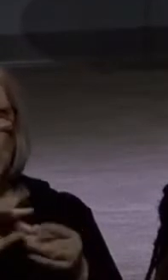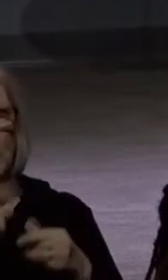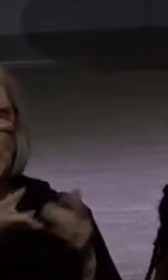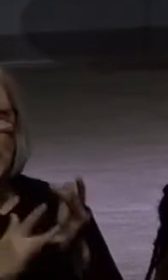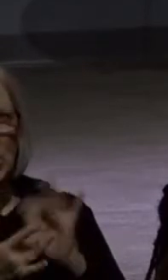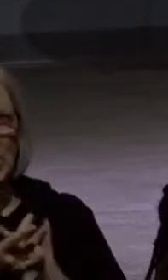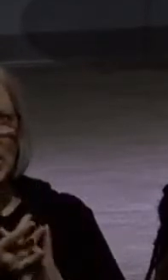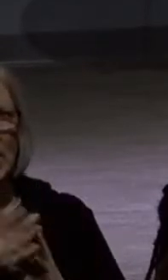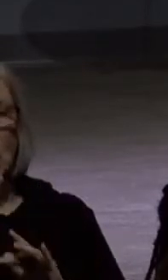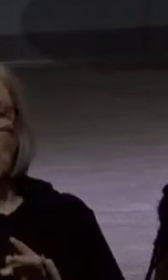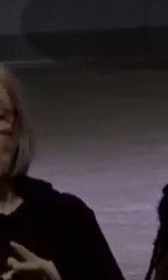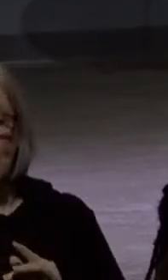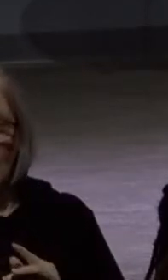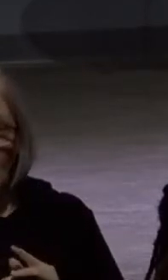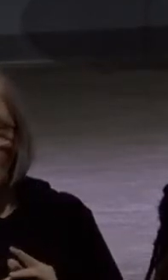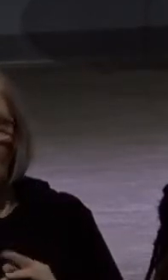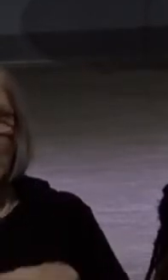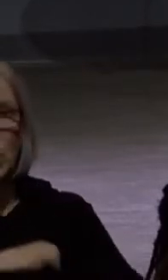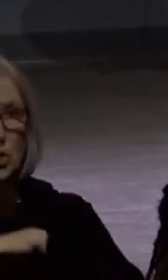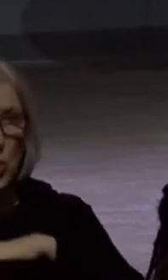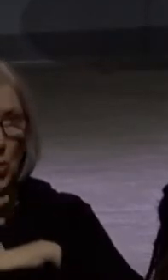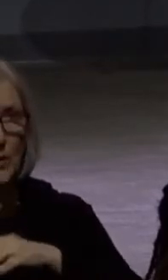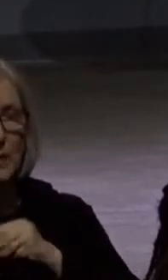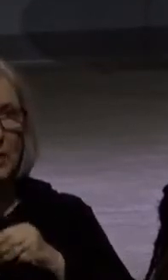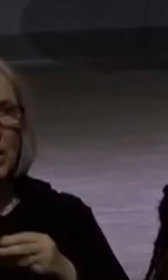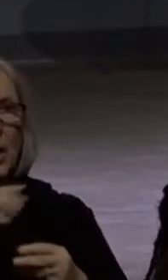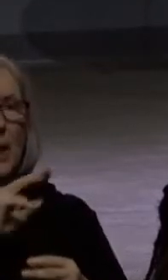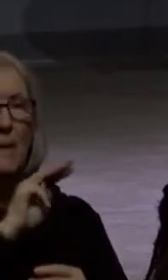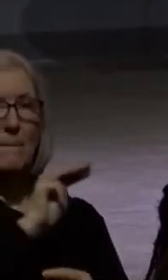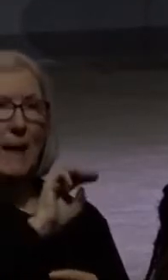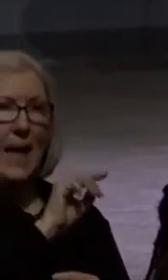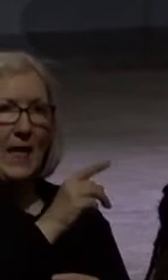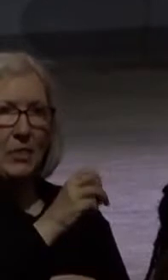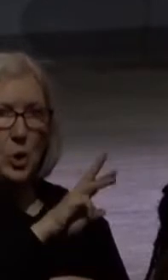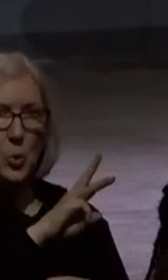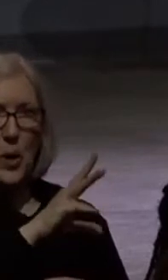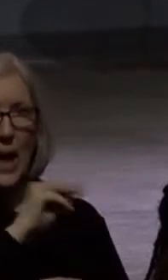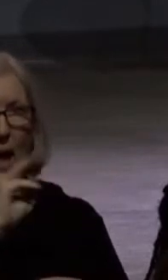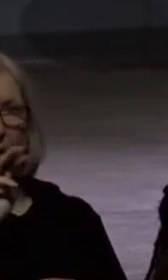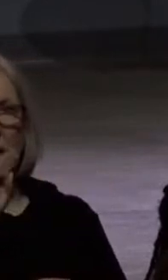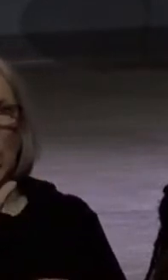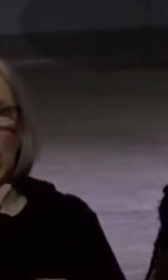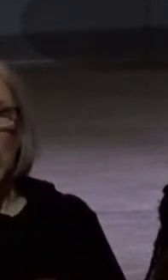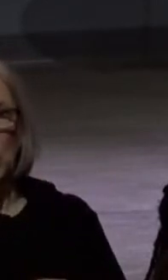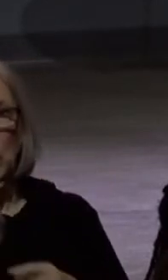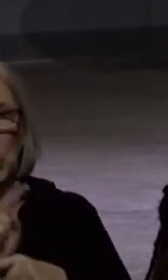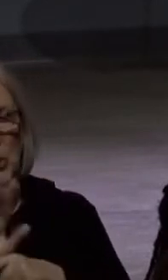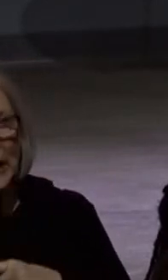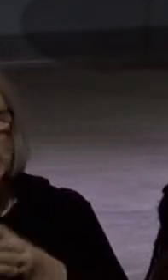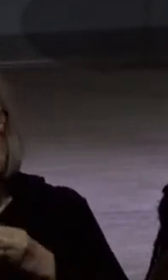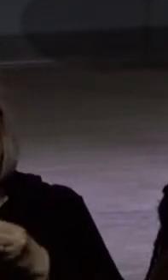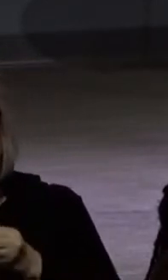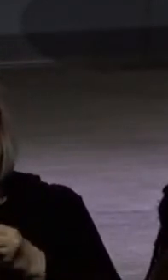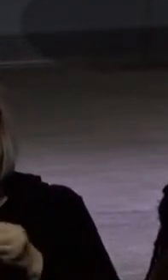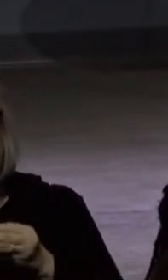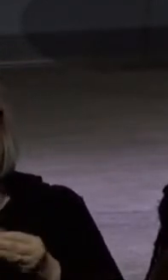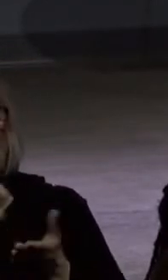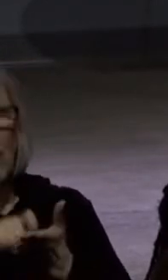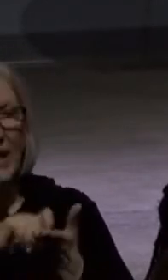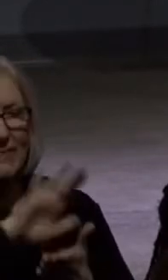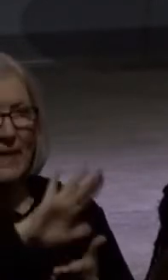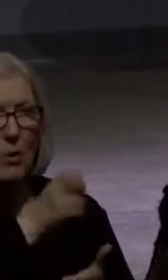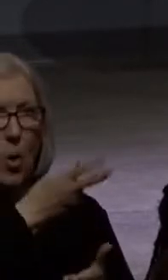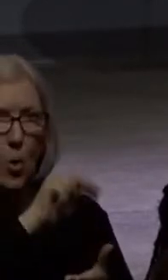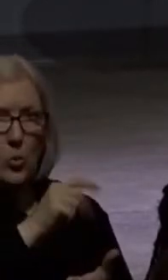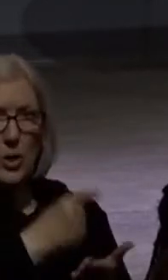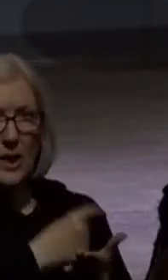and Luke to use. As they unpackaged this, sometimes they edited Mark down because Matthew had a different purpose. He's kind of the